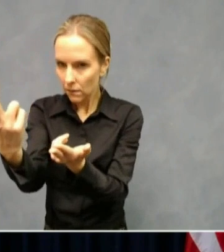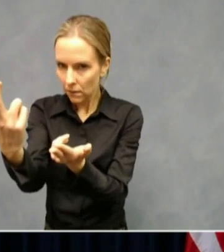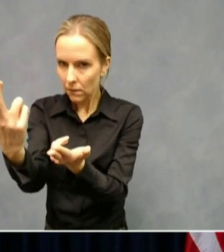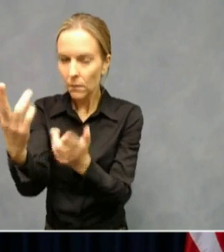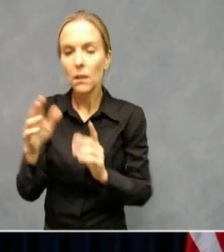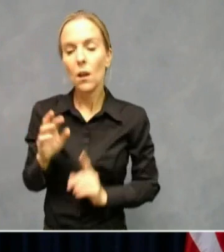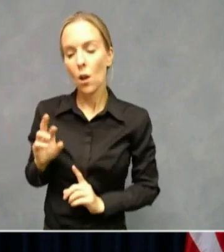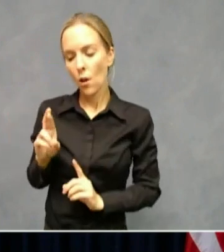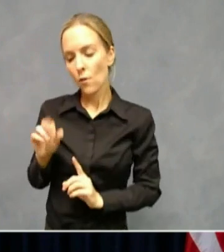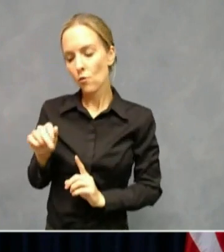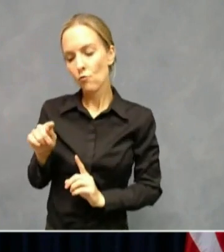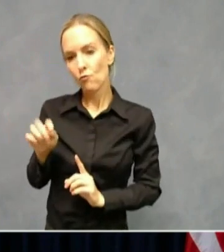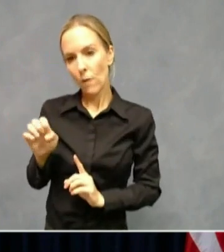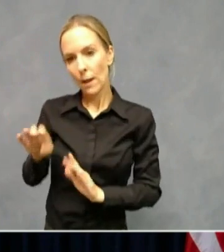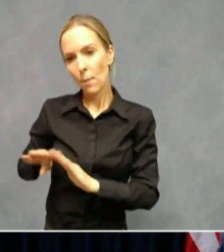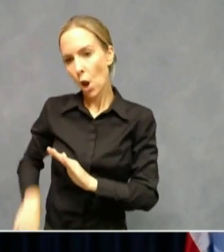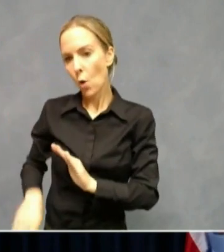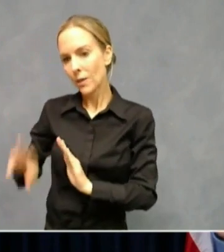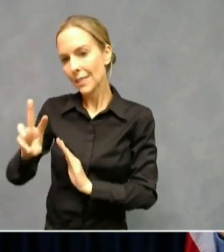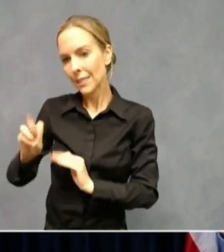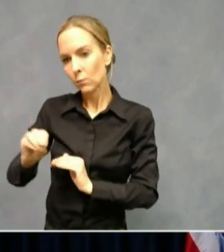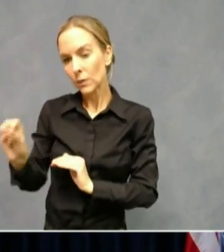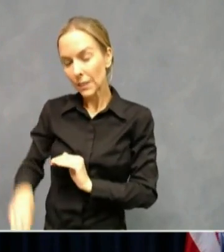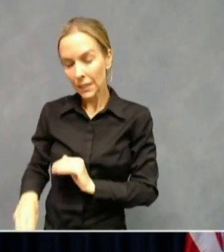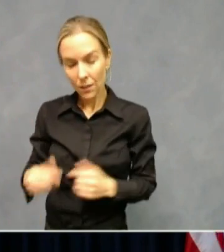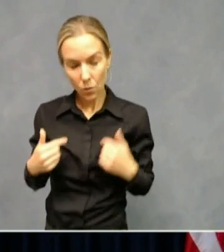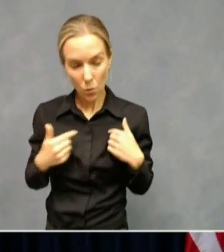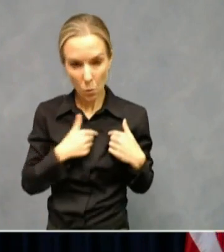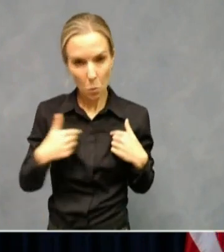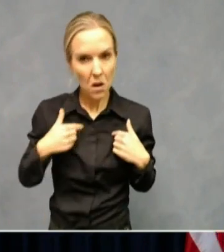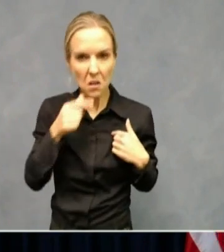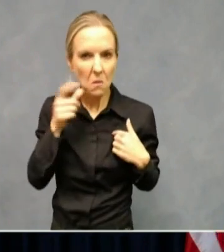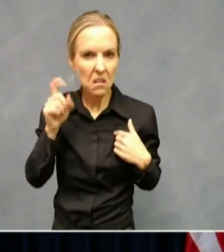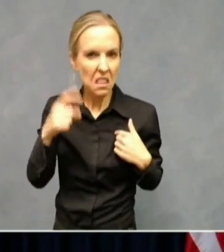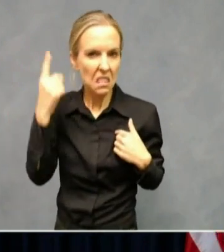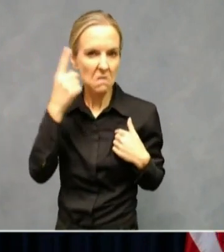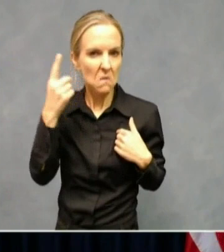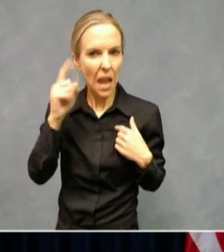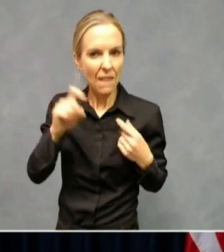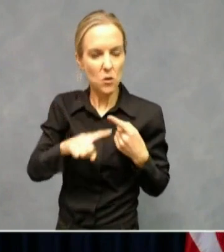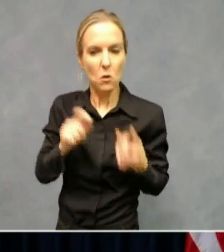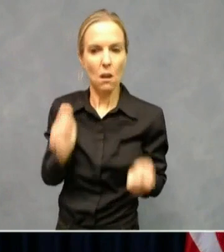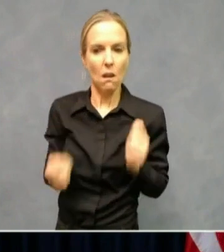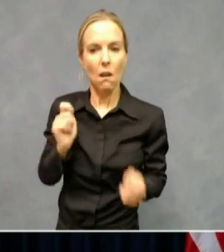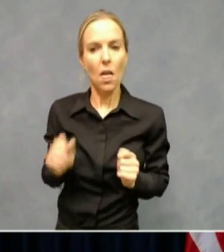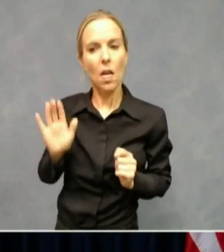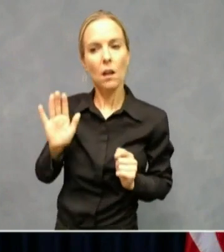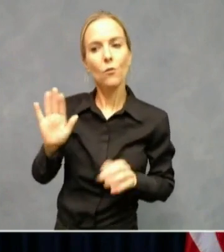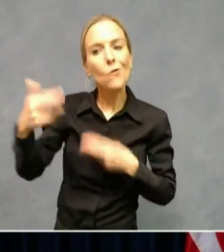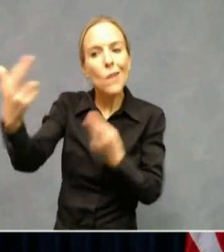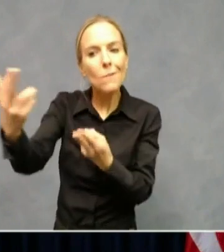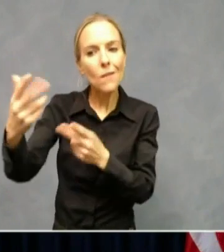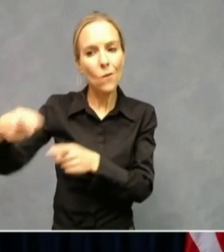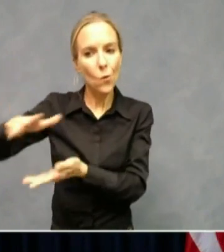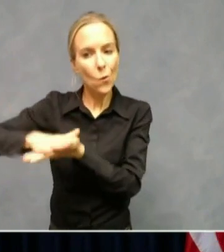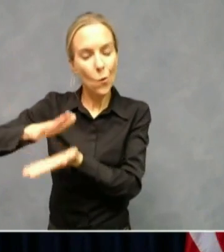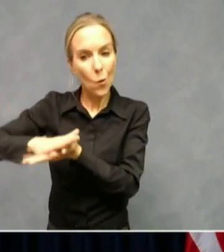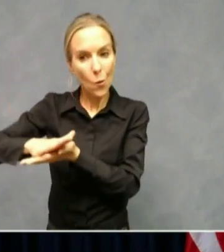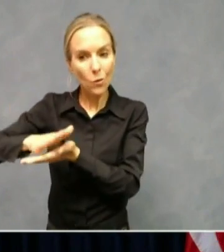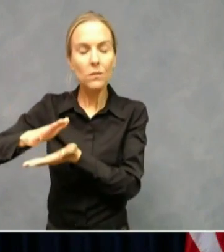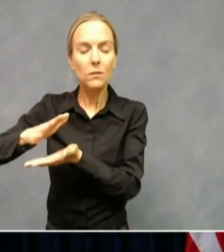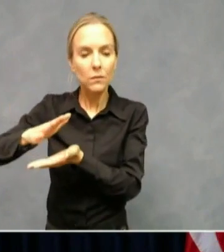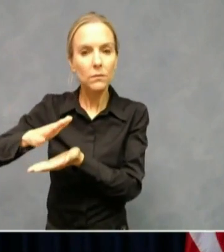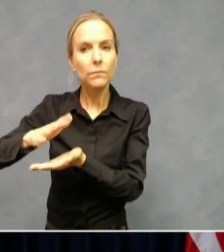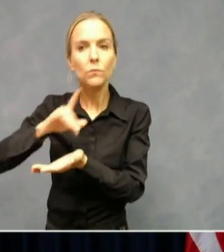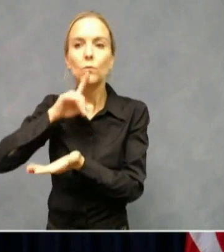6%. Well, we don't think that we'll have to change from recommendations if we see the vast majority, again, of